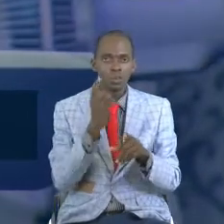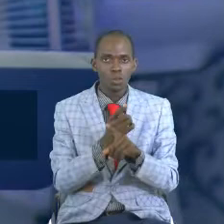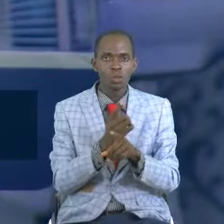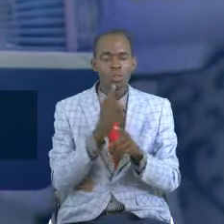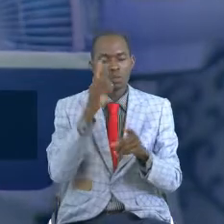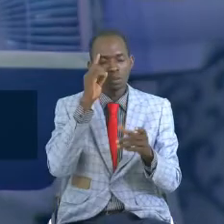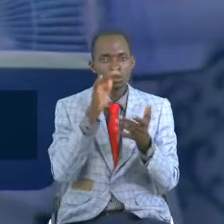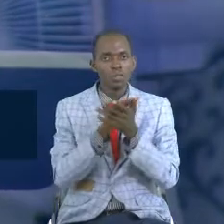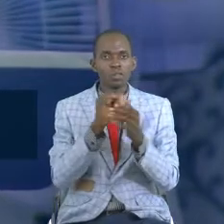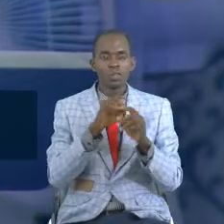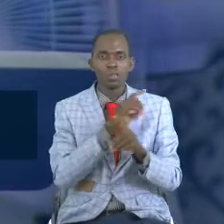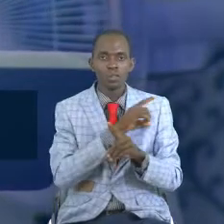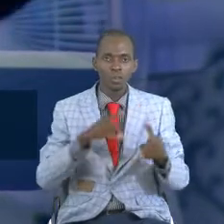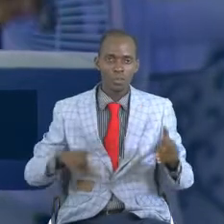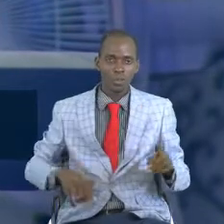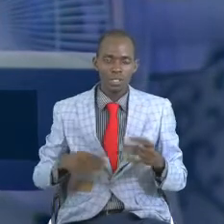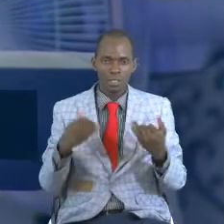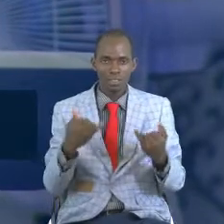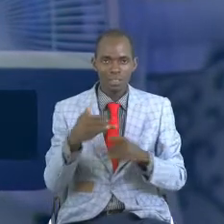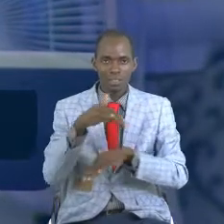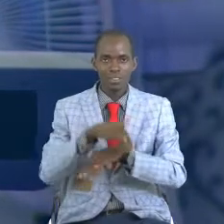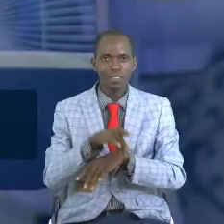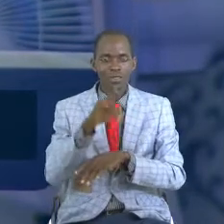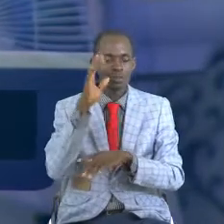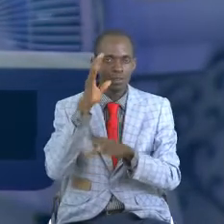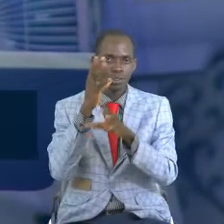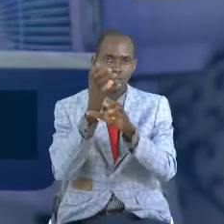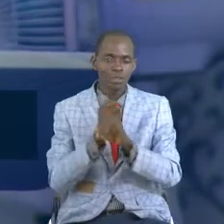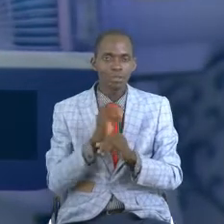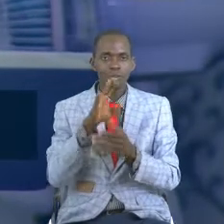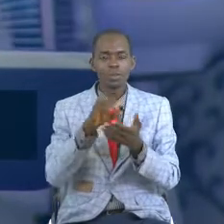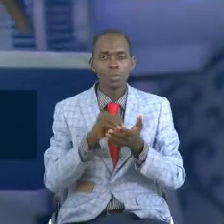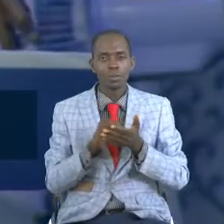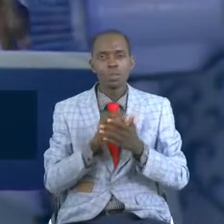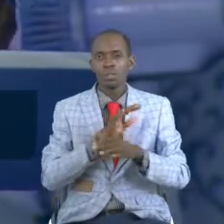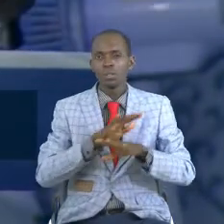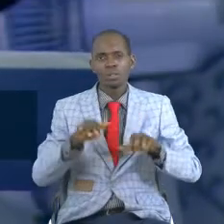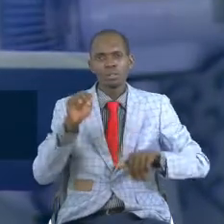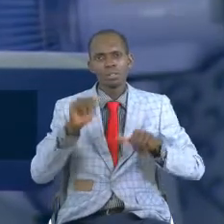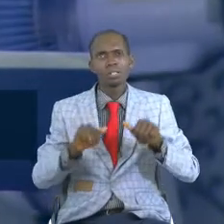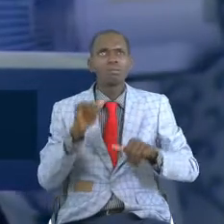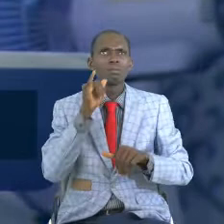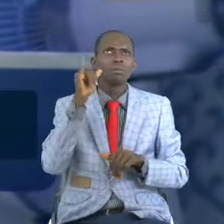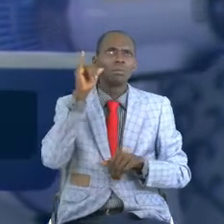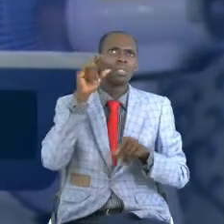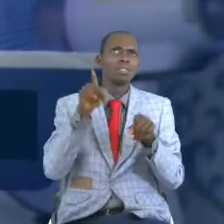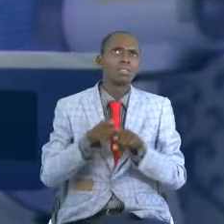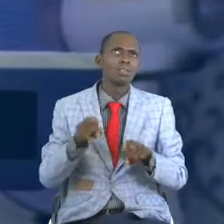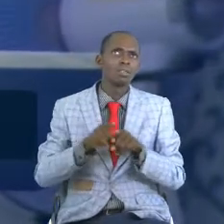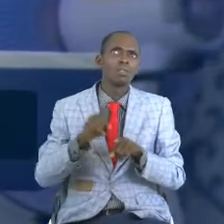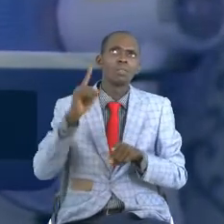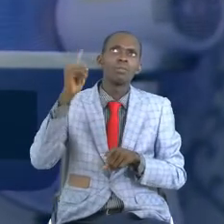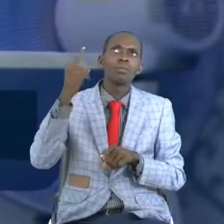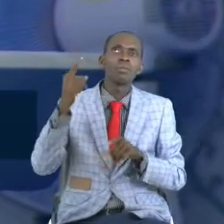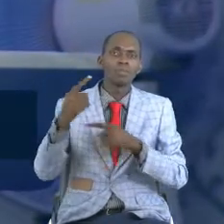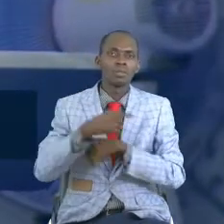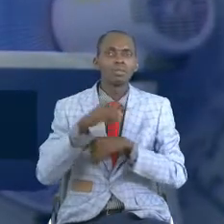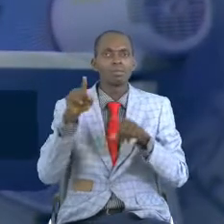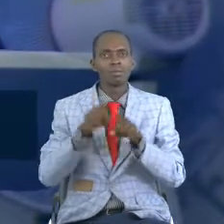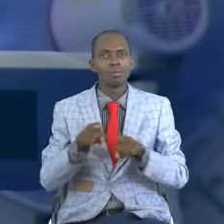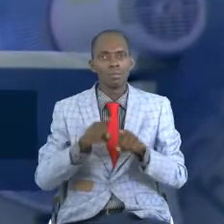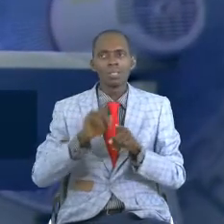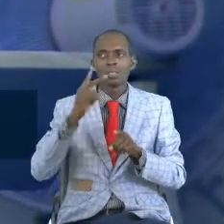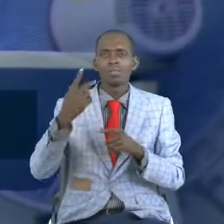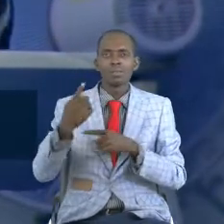the light. He will see the people. And when he says, I can see, you shout hallelujah and bring him